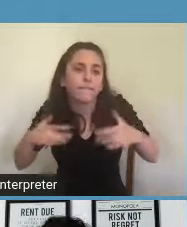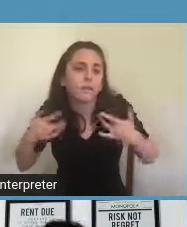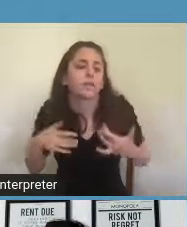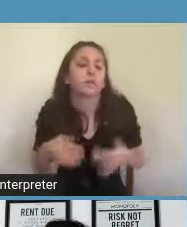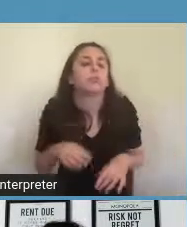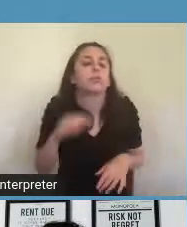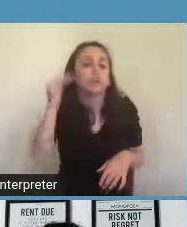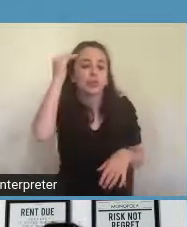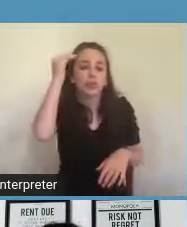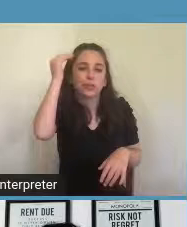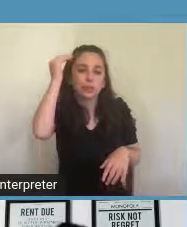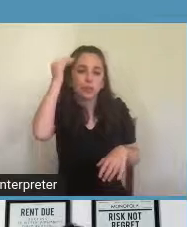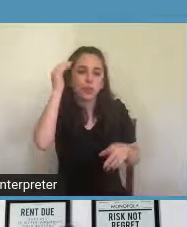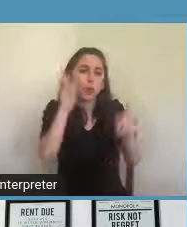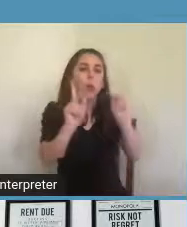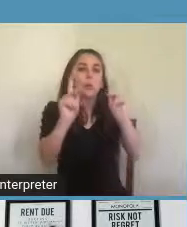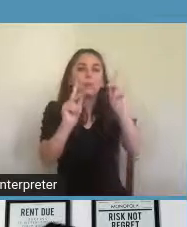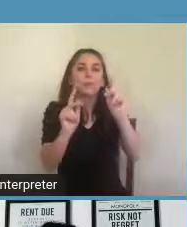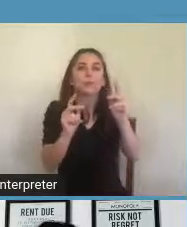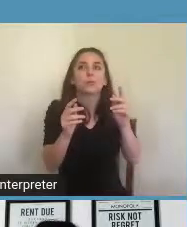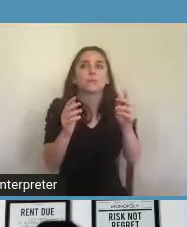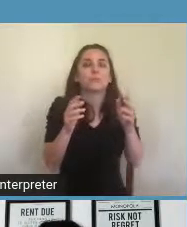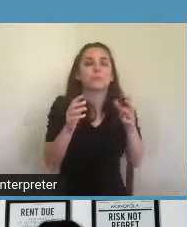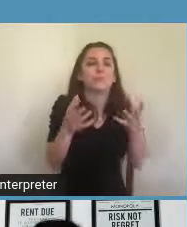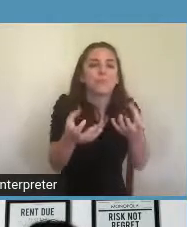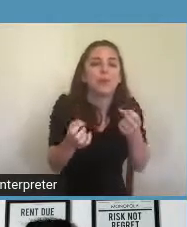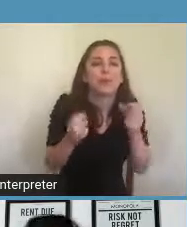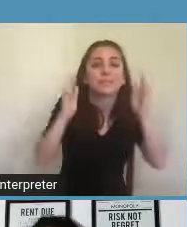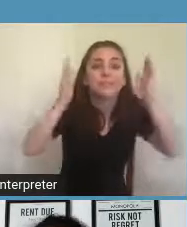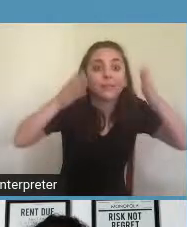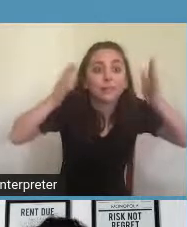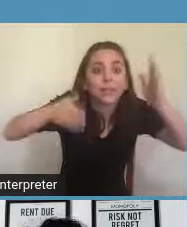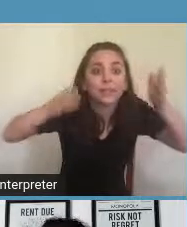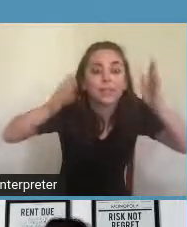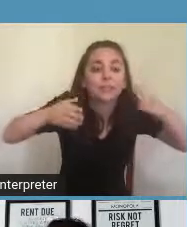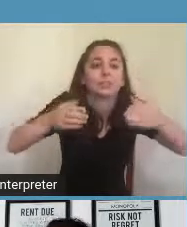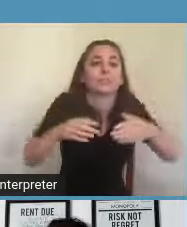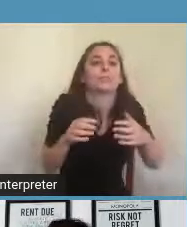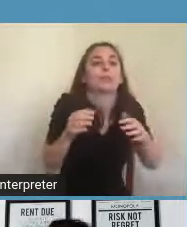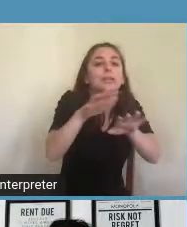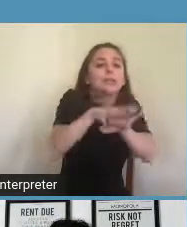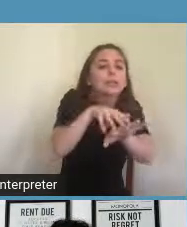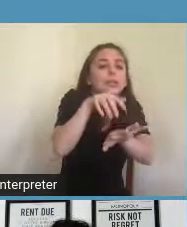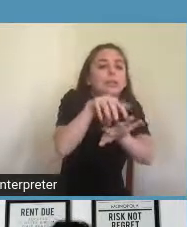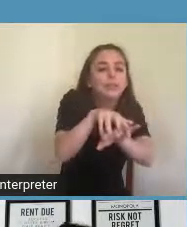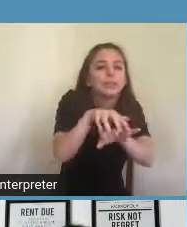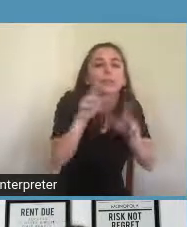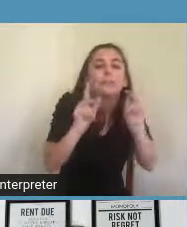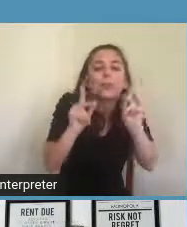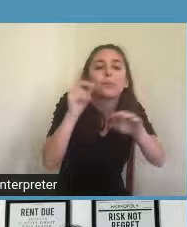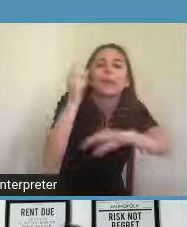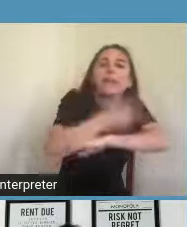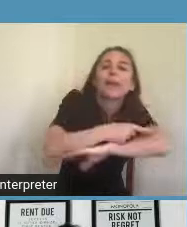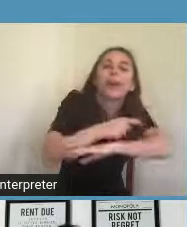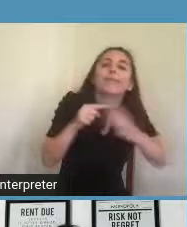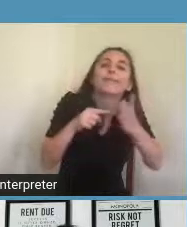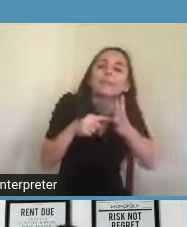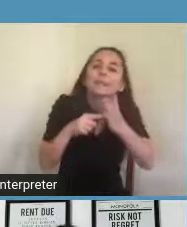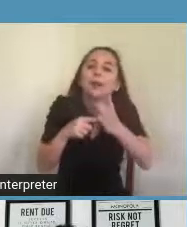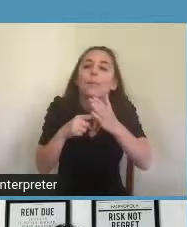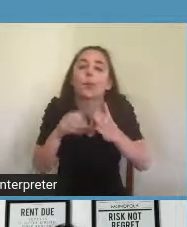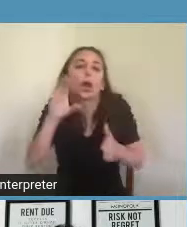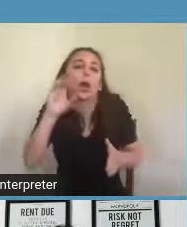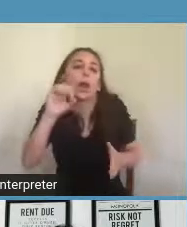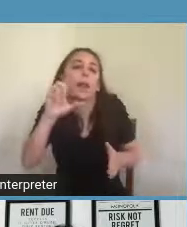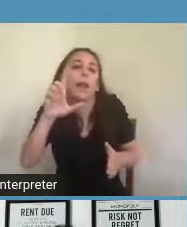paying attention, be it to, we just had Indigenous Peoples Day, Columbus Day. And so, certainly there's a lot of ways that